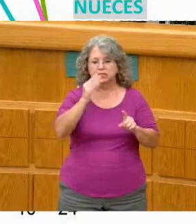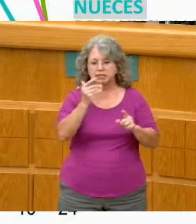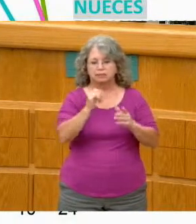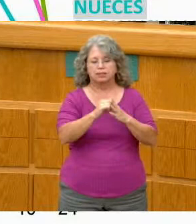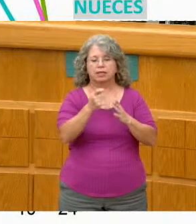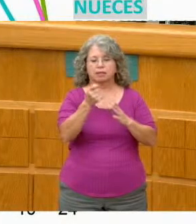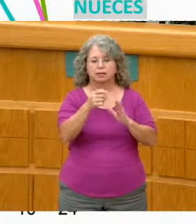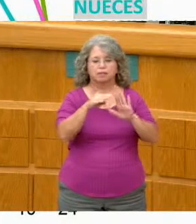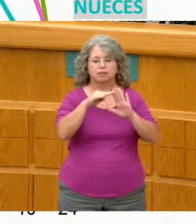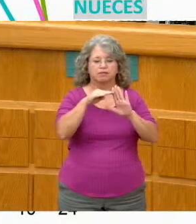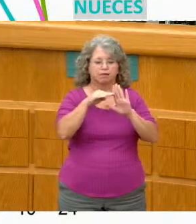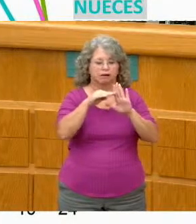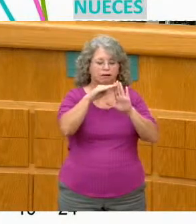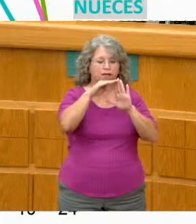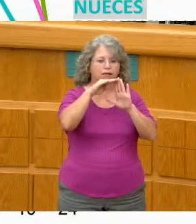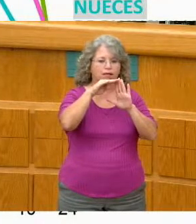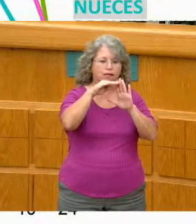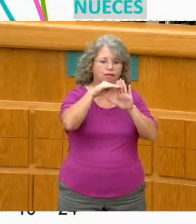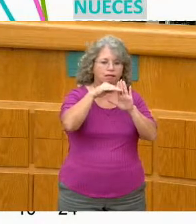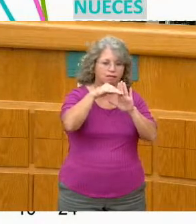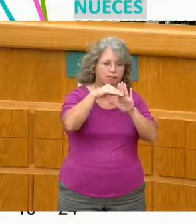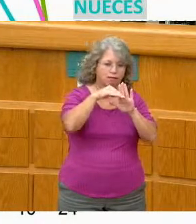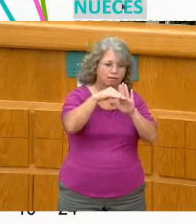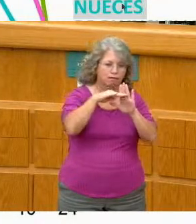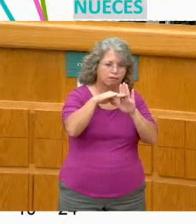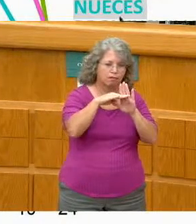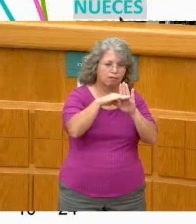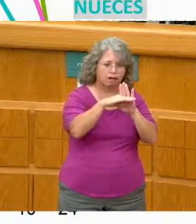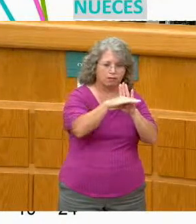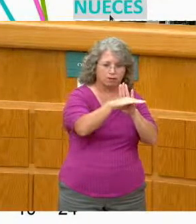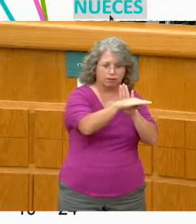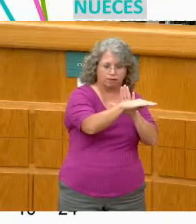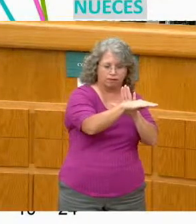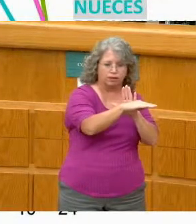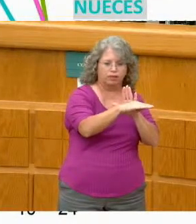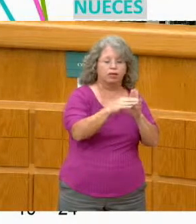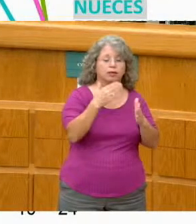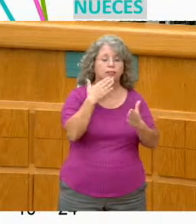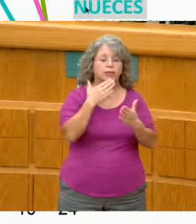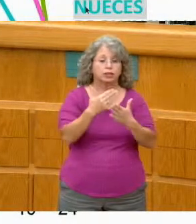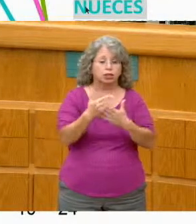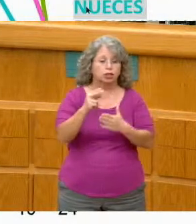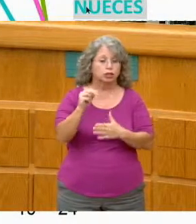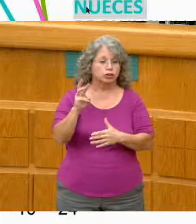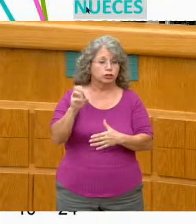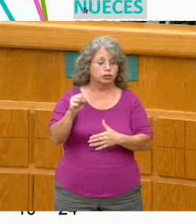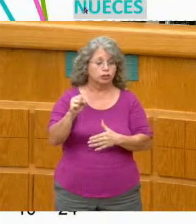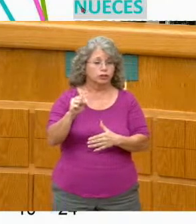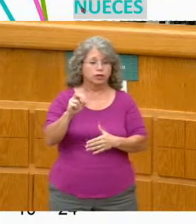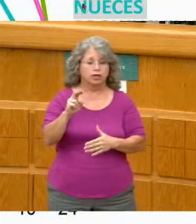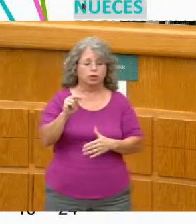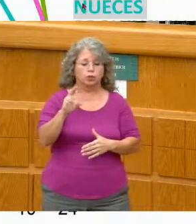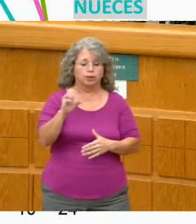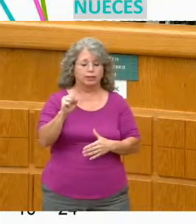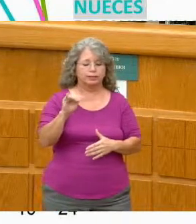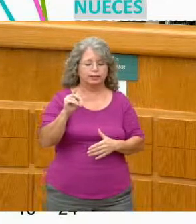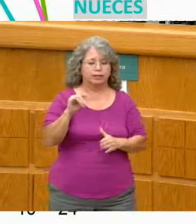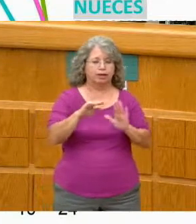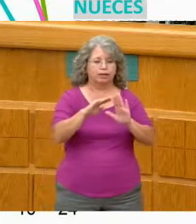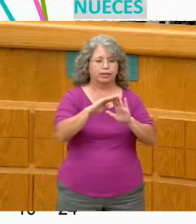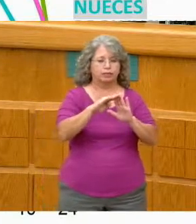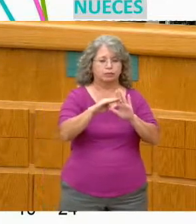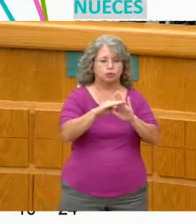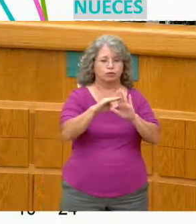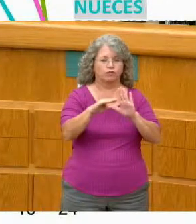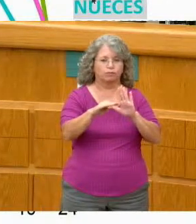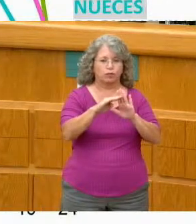seem like there is a bit of a leveling off in the number of new cases locally. The good news here is that Nueces is moving